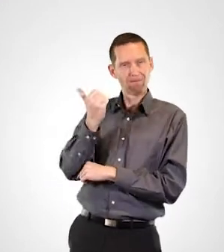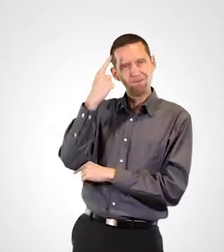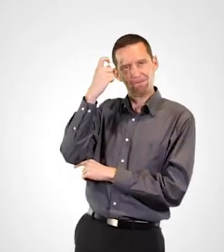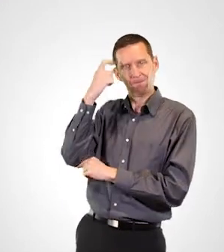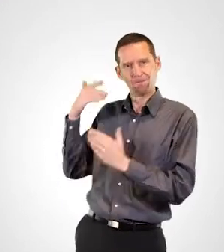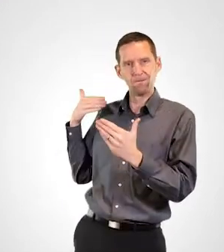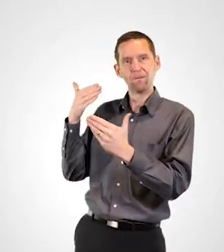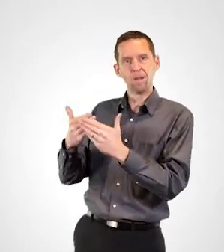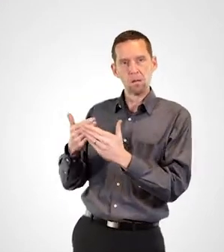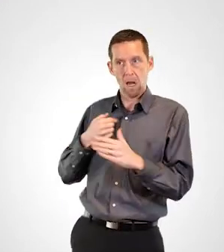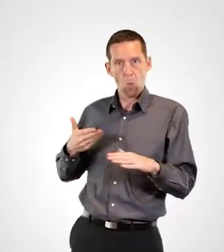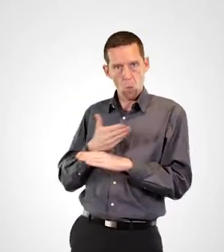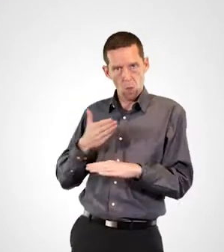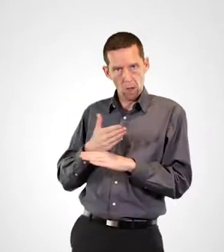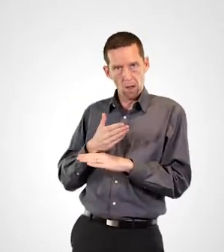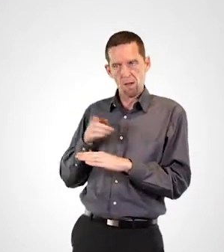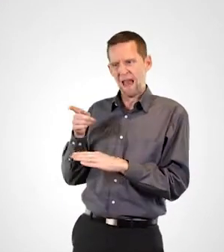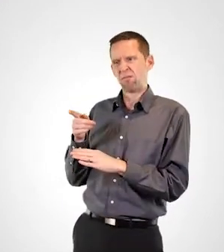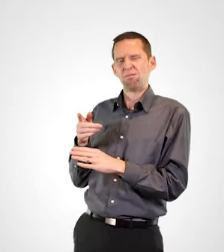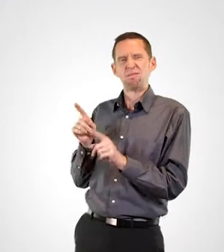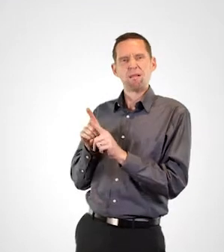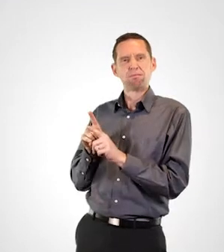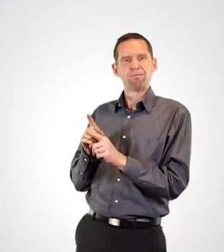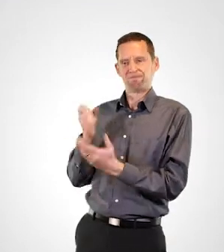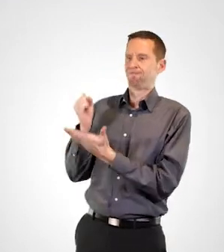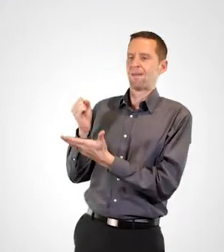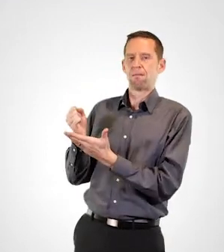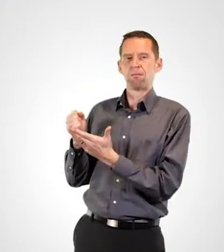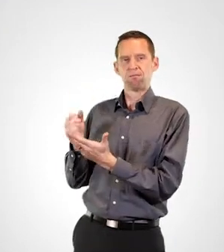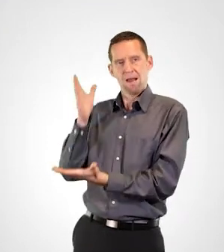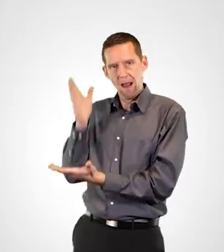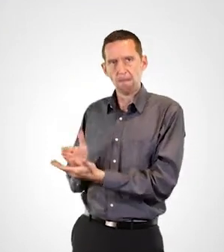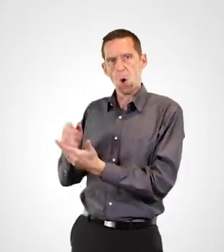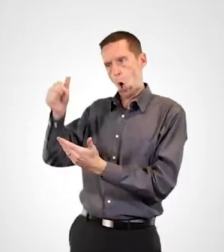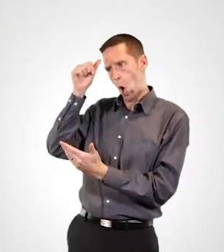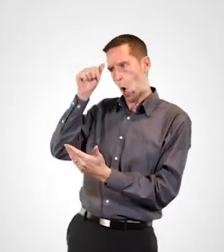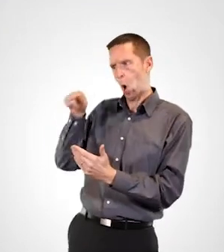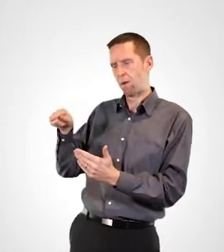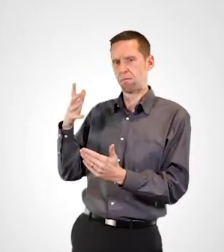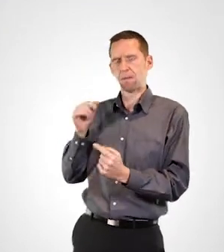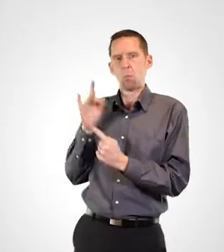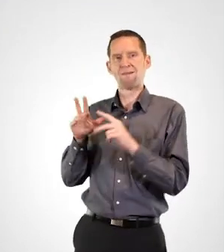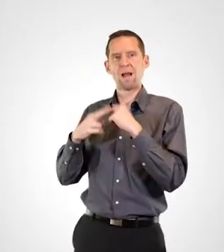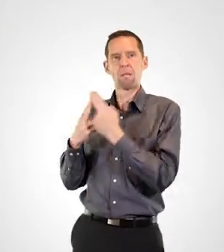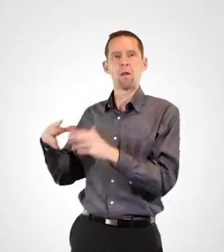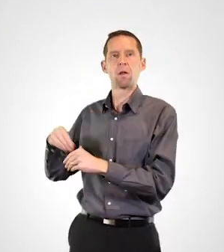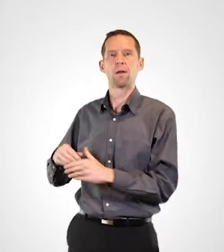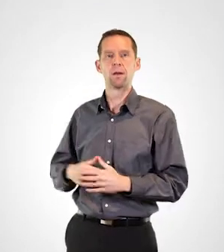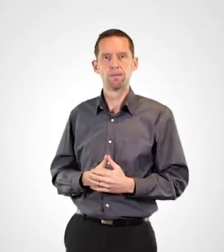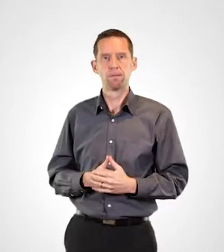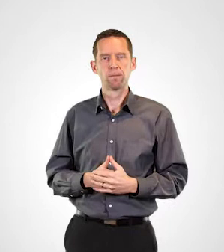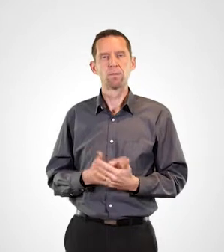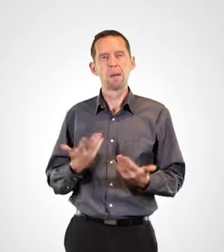we've been seeing, a lot of what we've been doing, but now we sort of had the quantifiable data to do it. So it probably gave us a